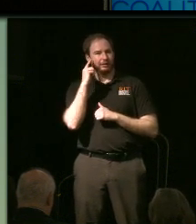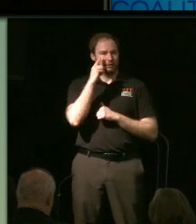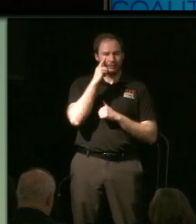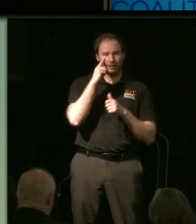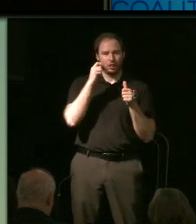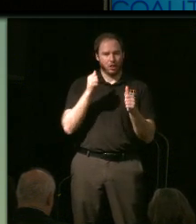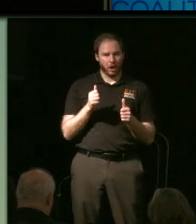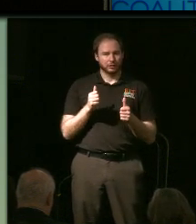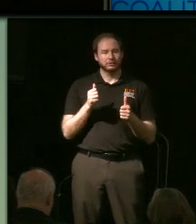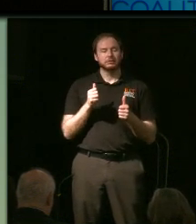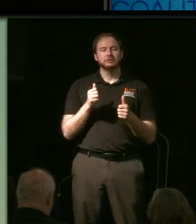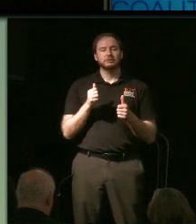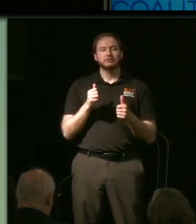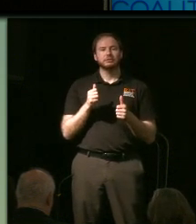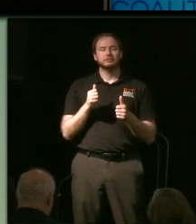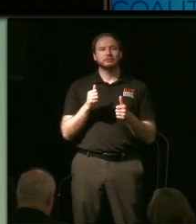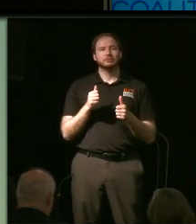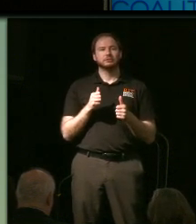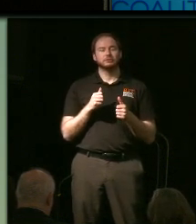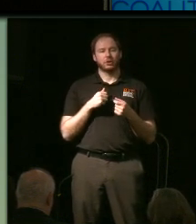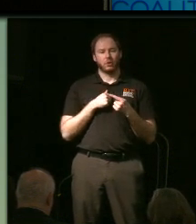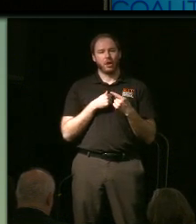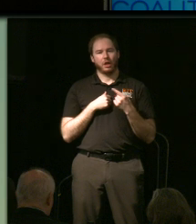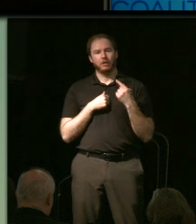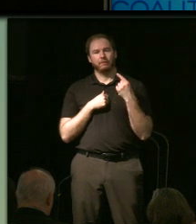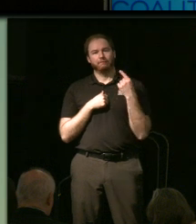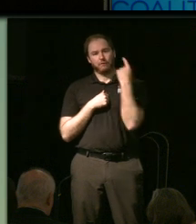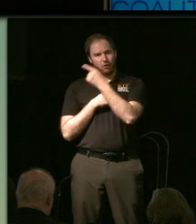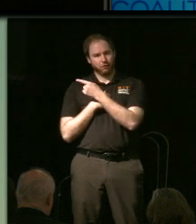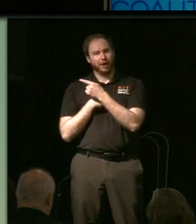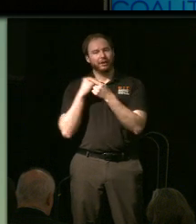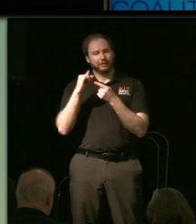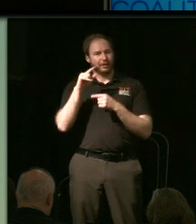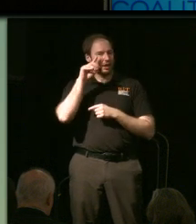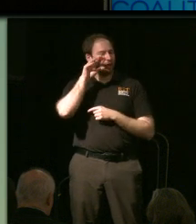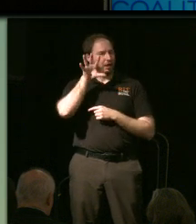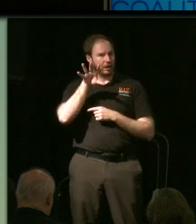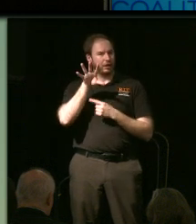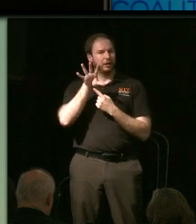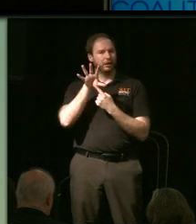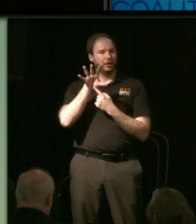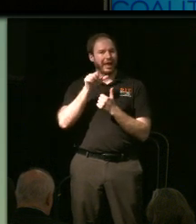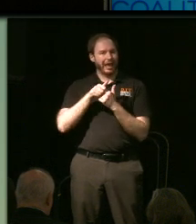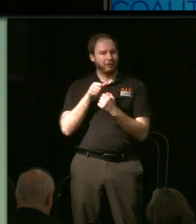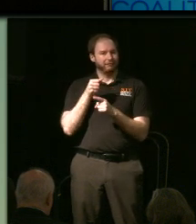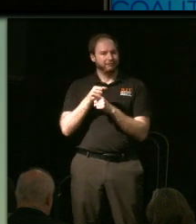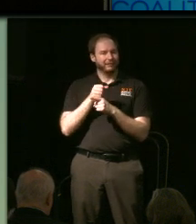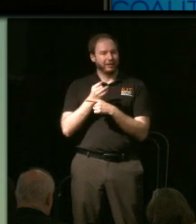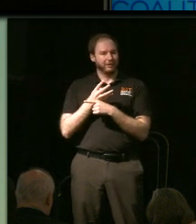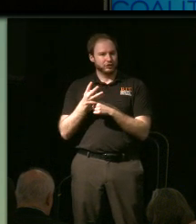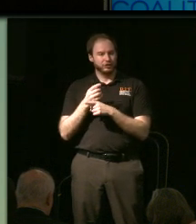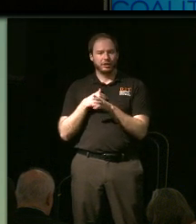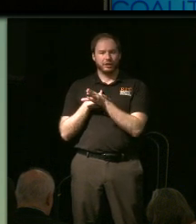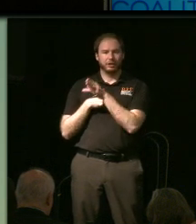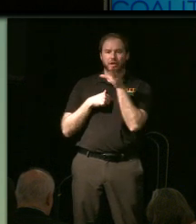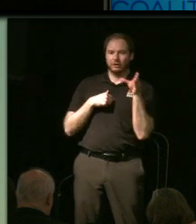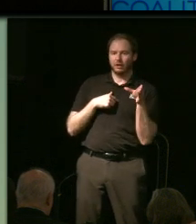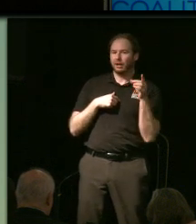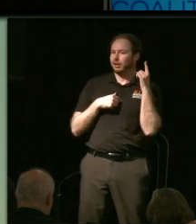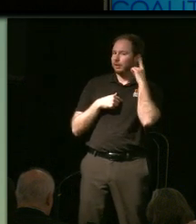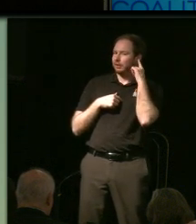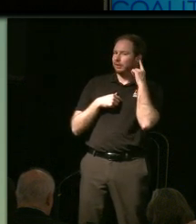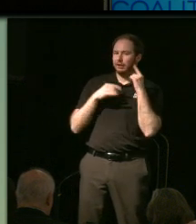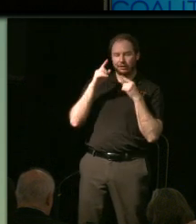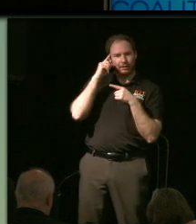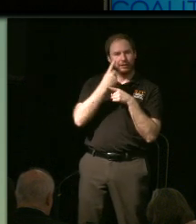left is a photoreceptor cell in the eye that's affected by the genes, and on the right is a hair cell in the inner